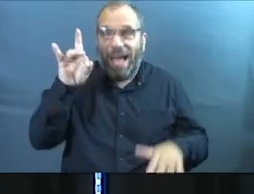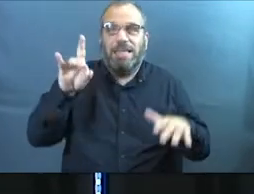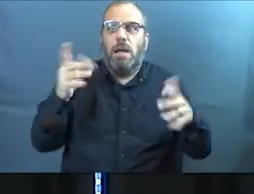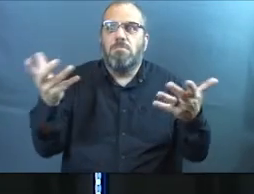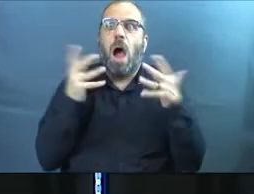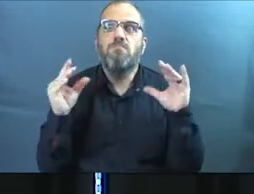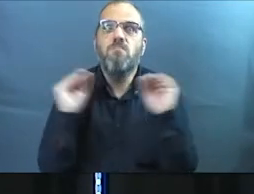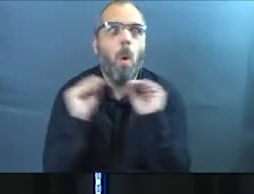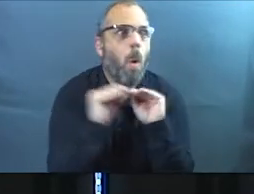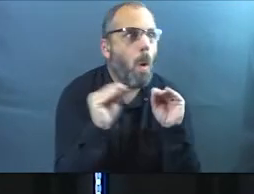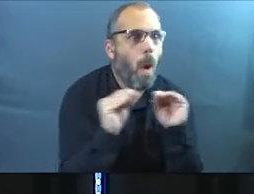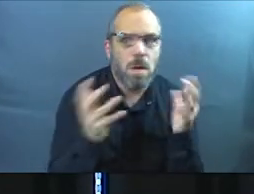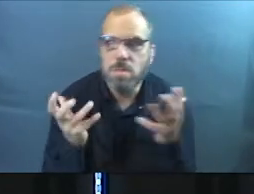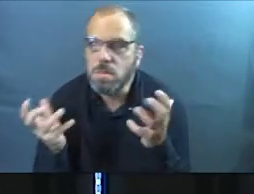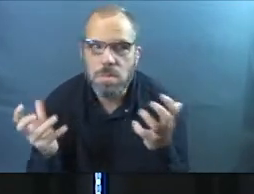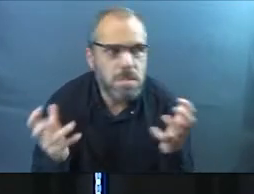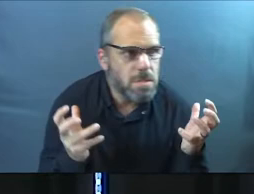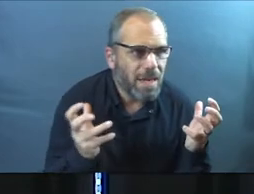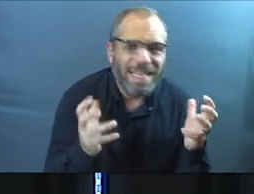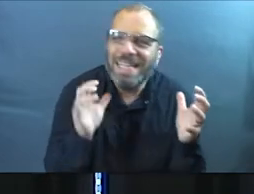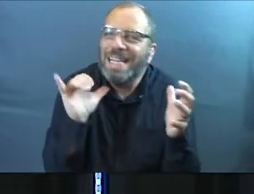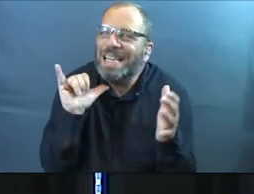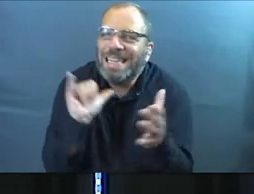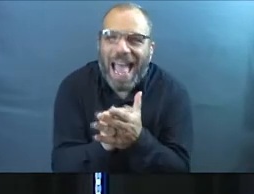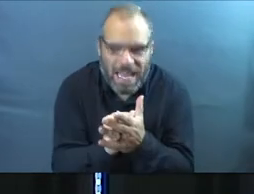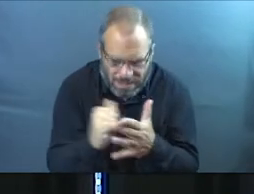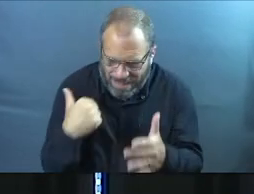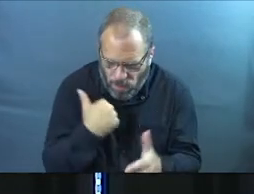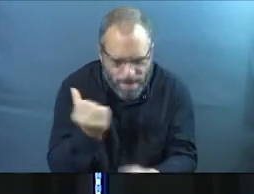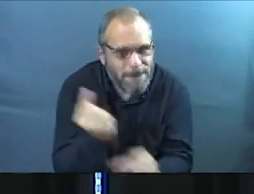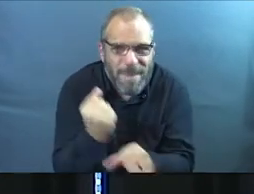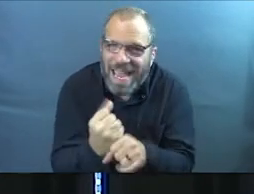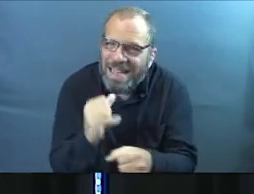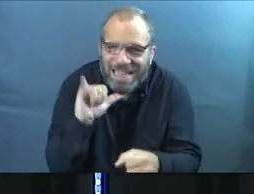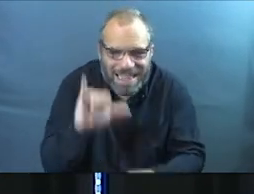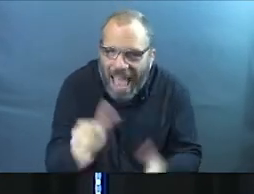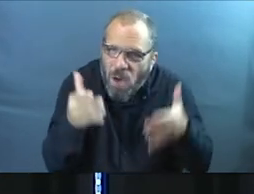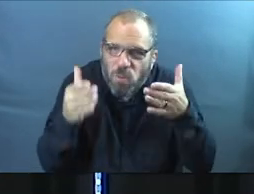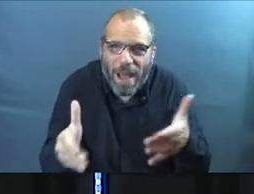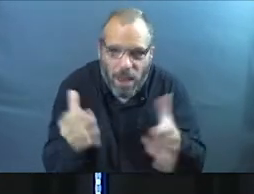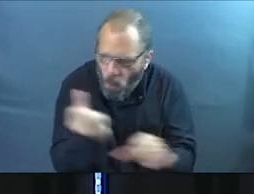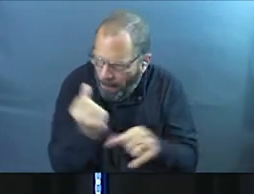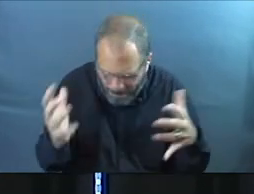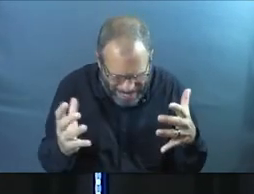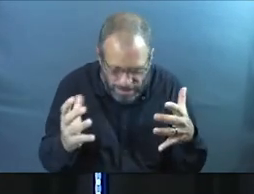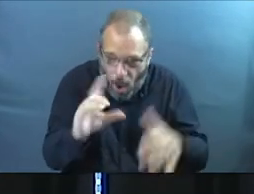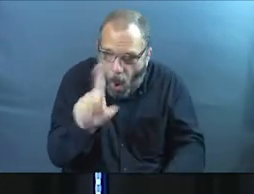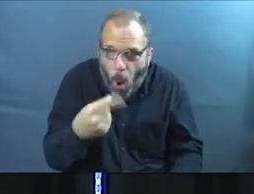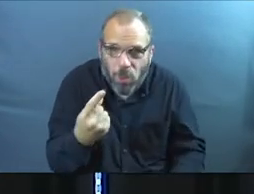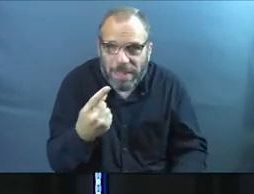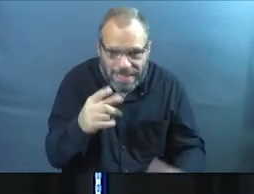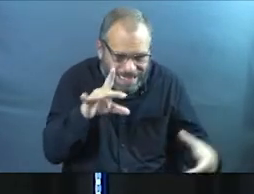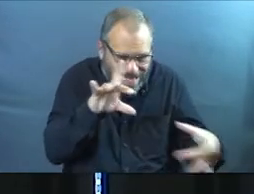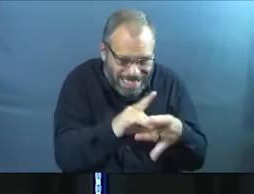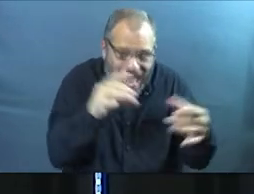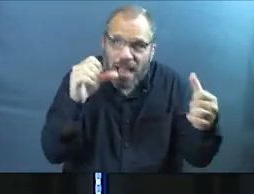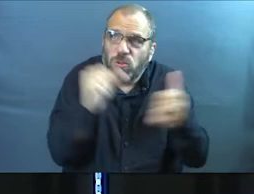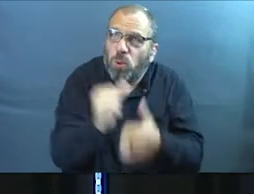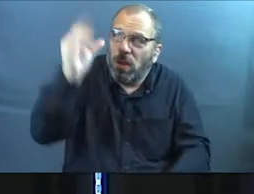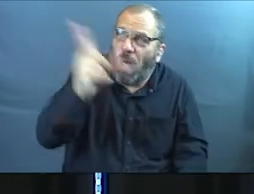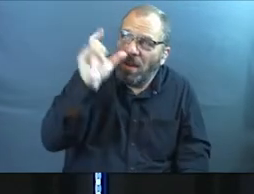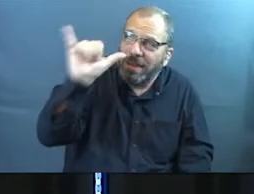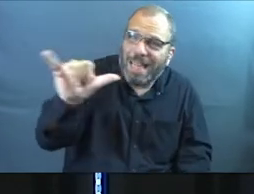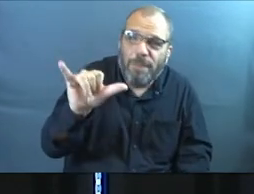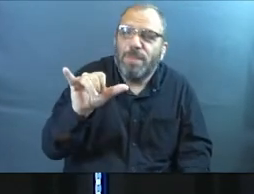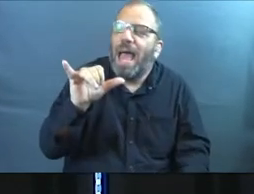wants more. It's the way we're designed. We're designed only to connect to an infinite